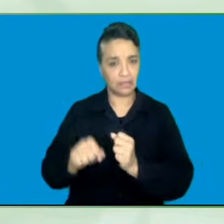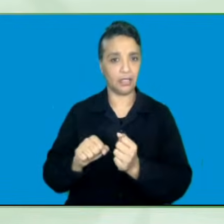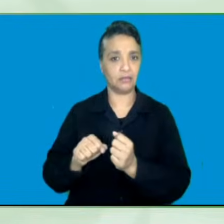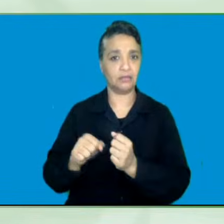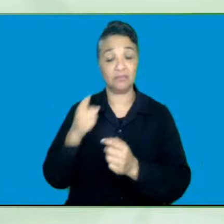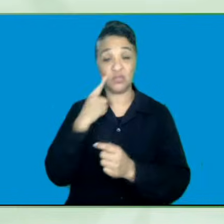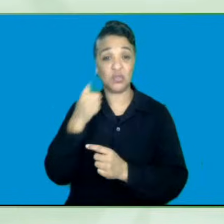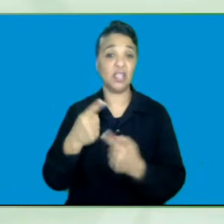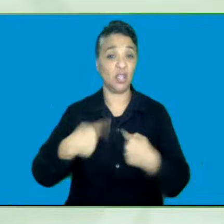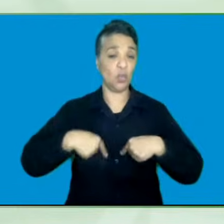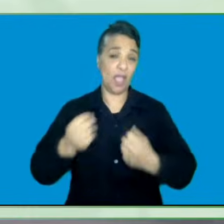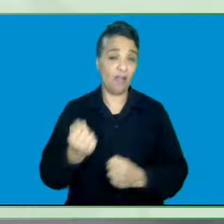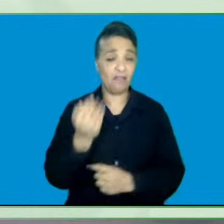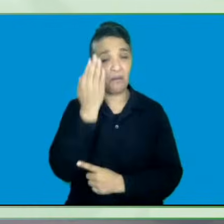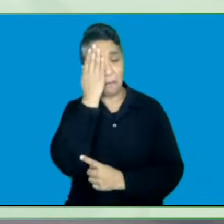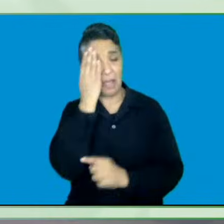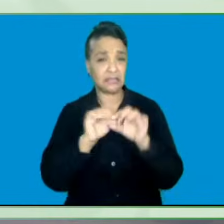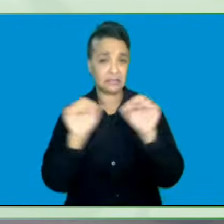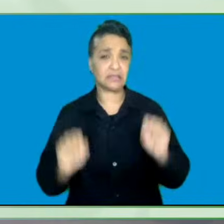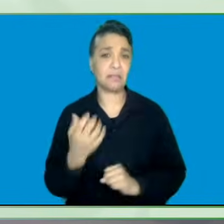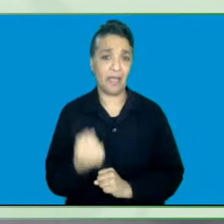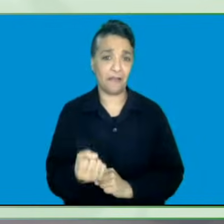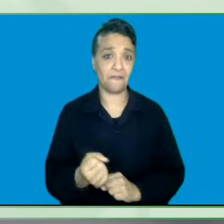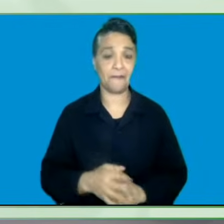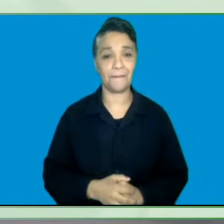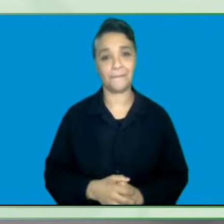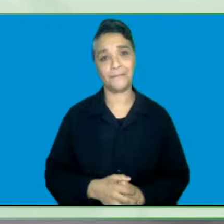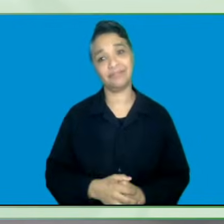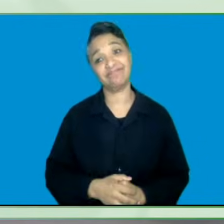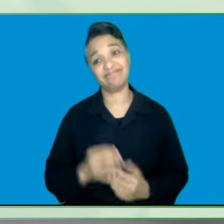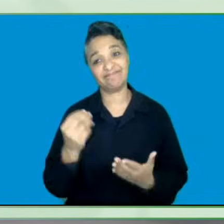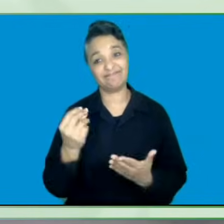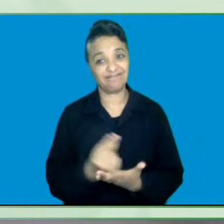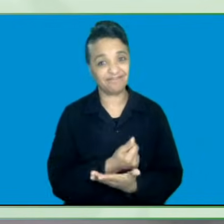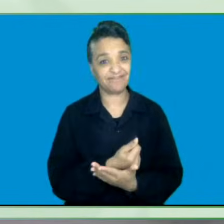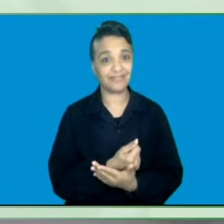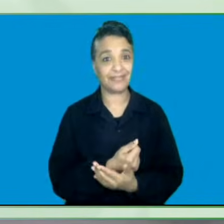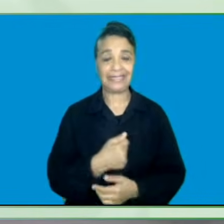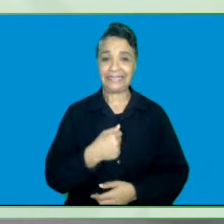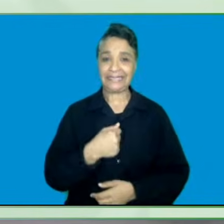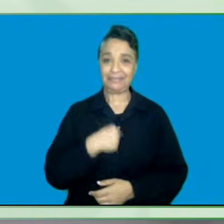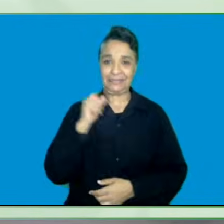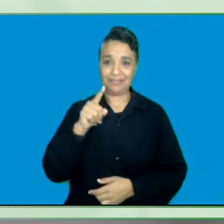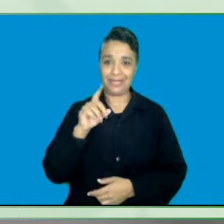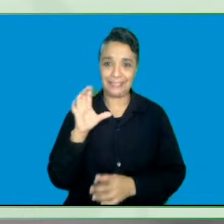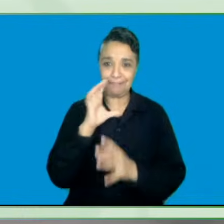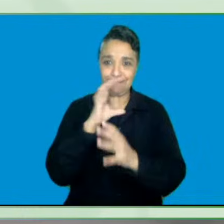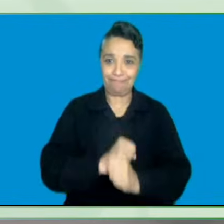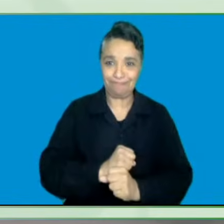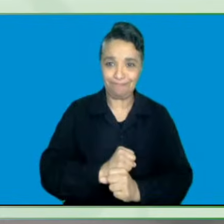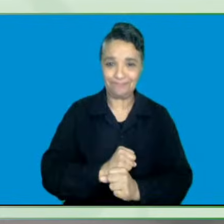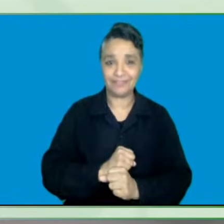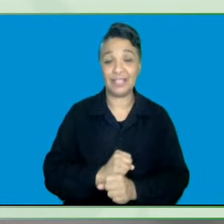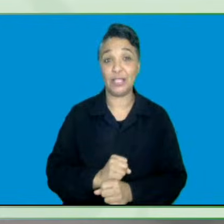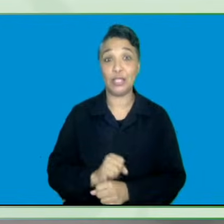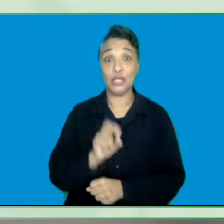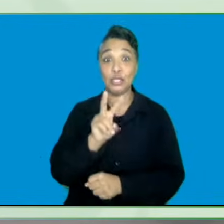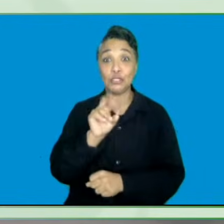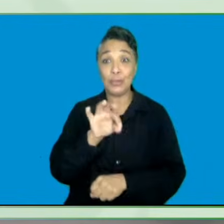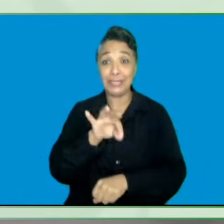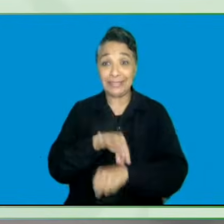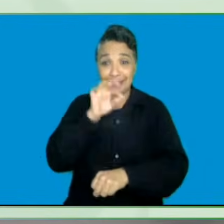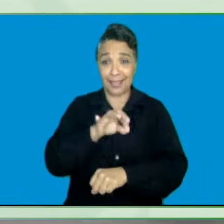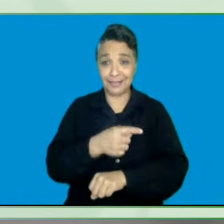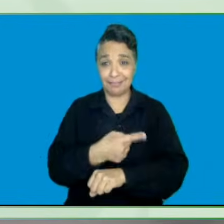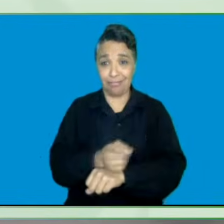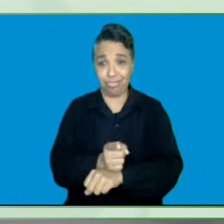bias in the system. And unfortunately, I will need to cut you up because we only have 20 seconds left. So